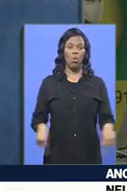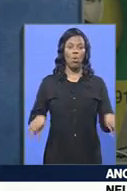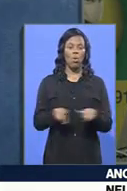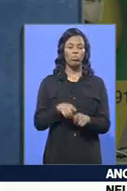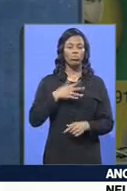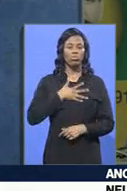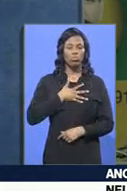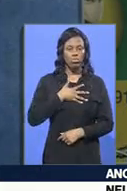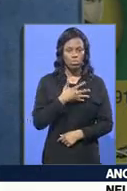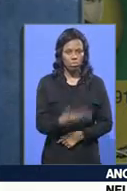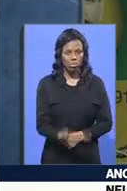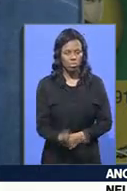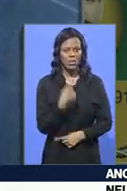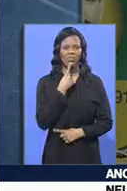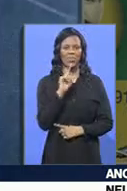Madiba reached out